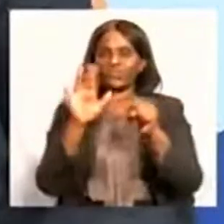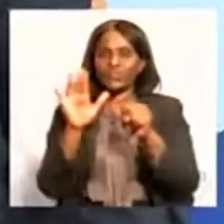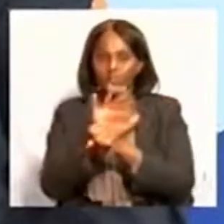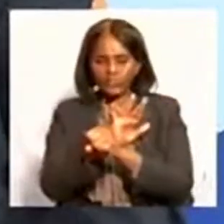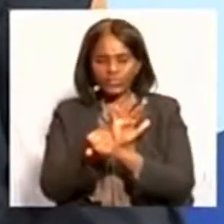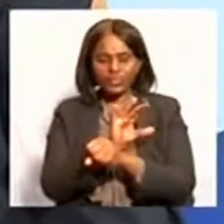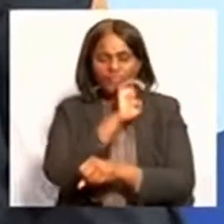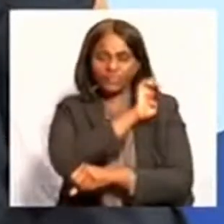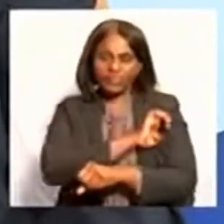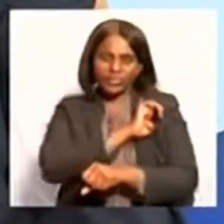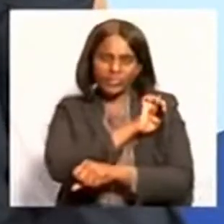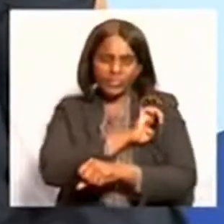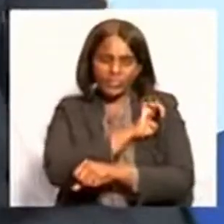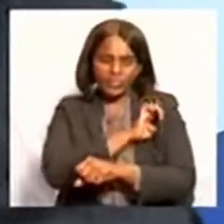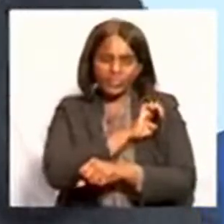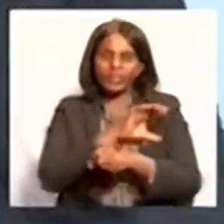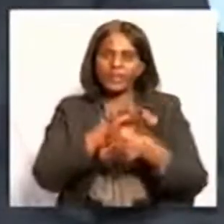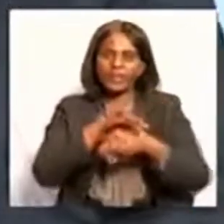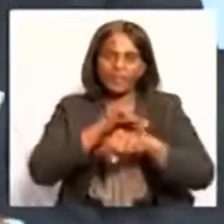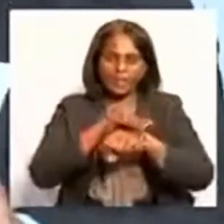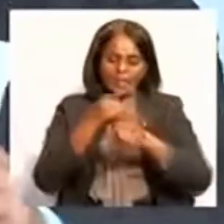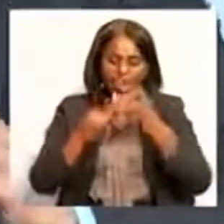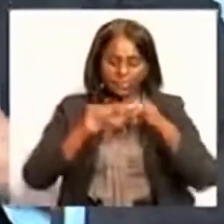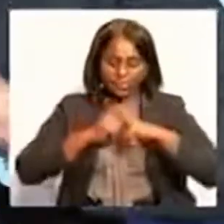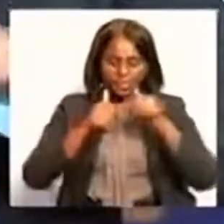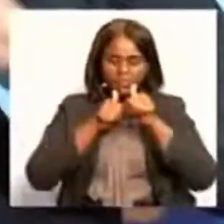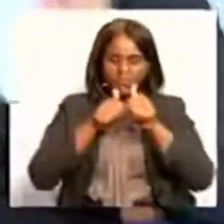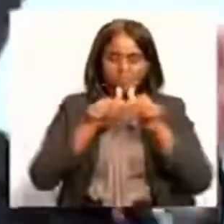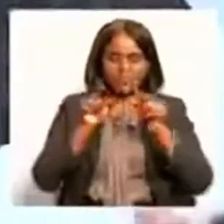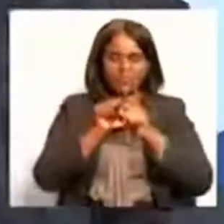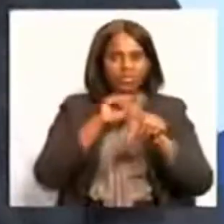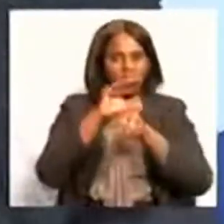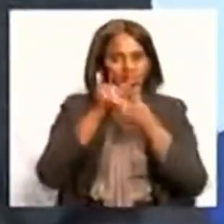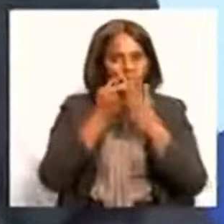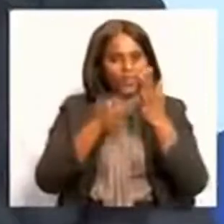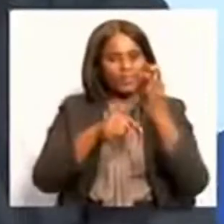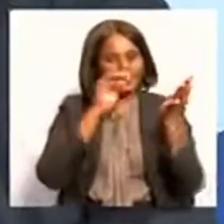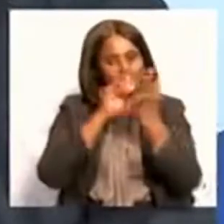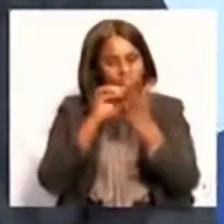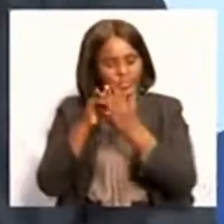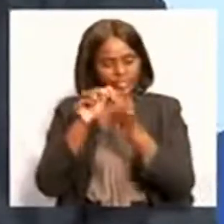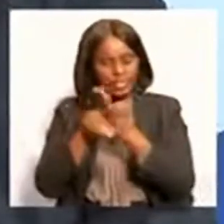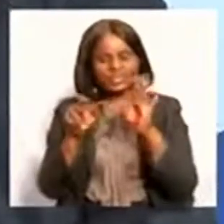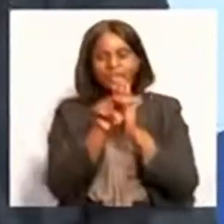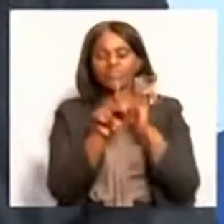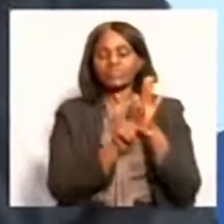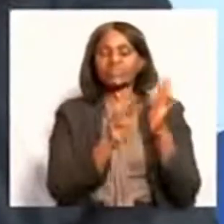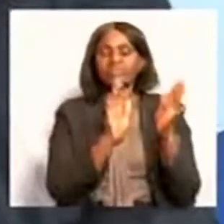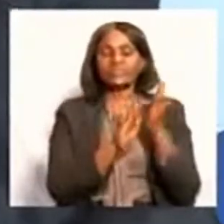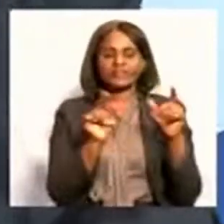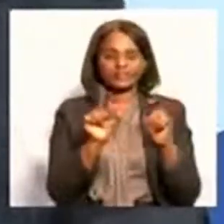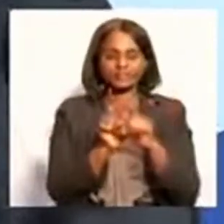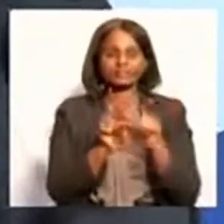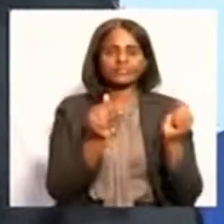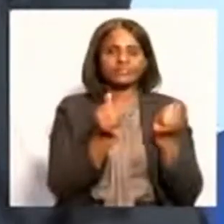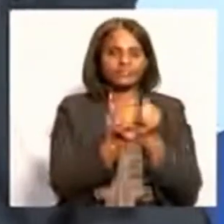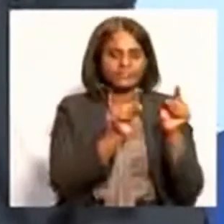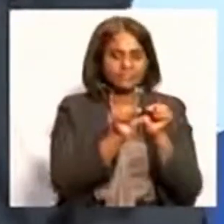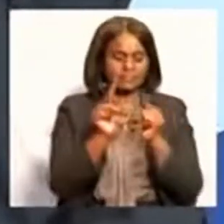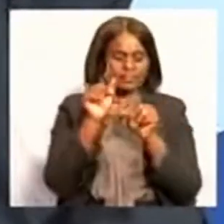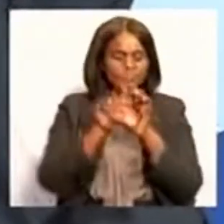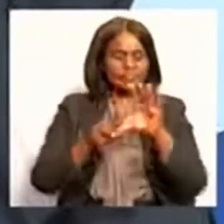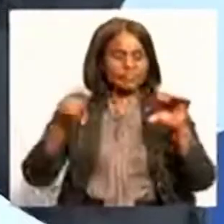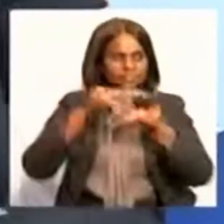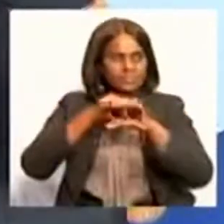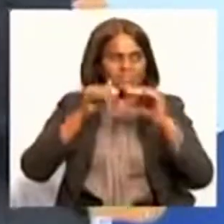code of ethics that we follow. Those code of ethics, first of all, are embedded as part of the policies. Then also at engagement